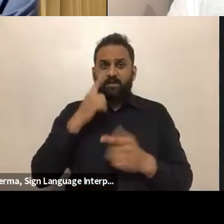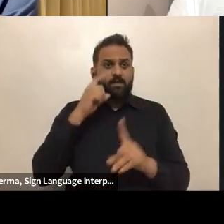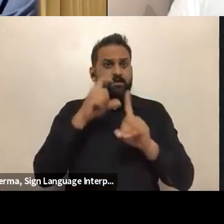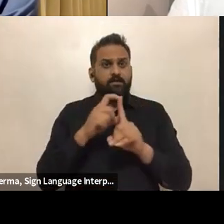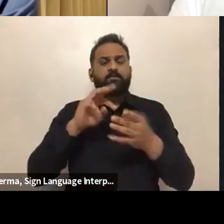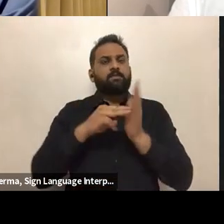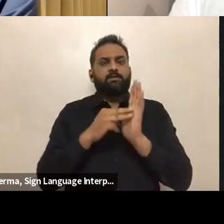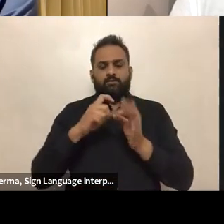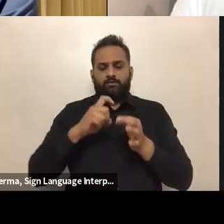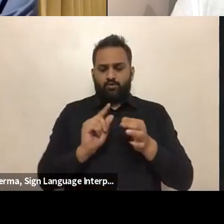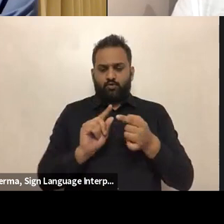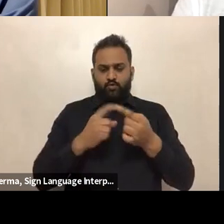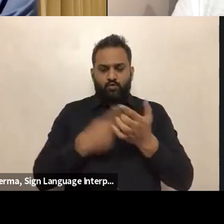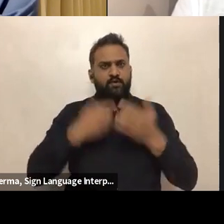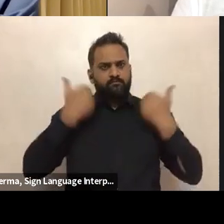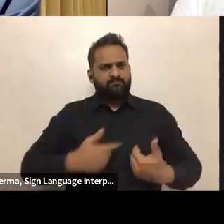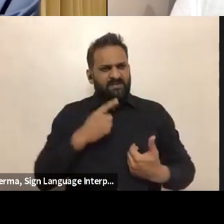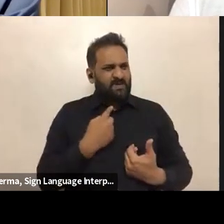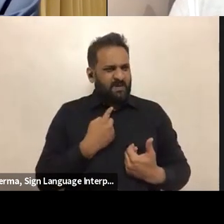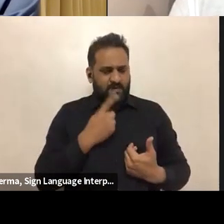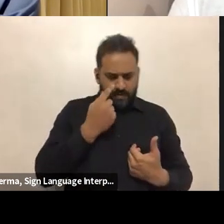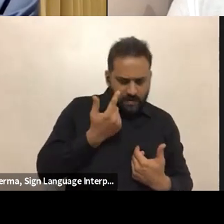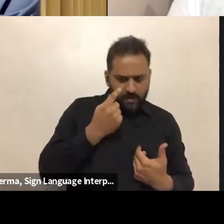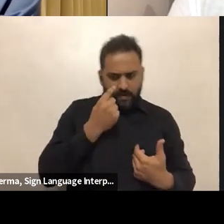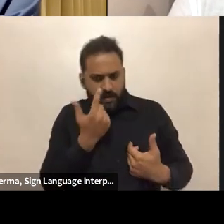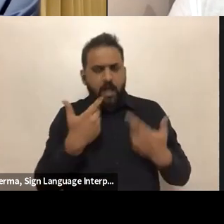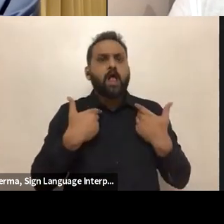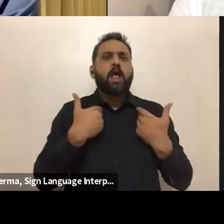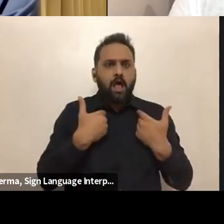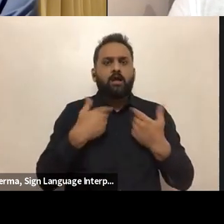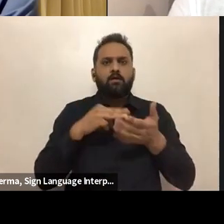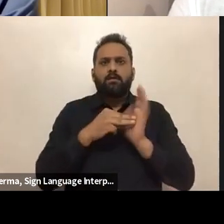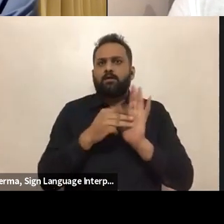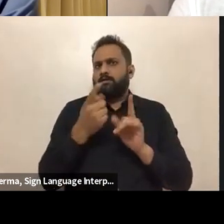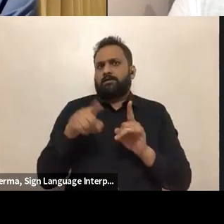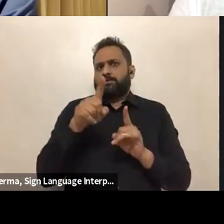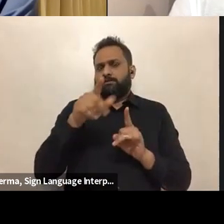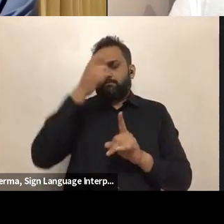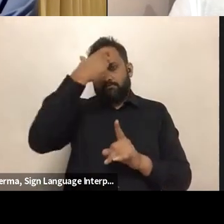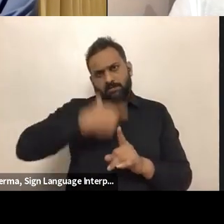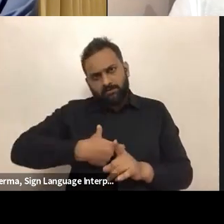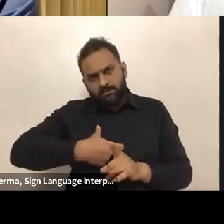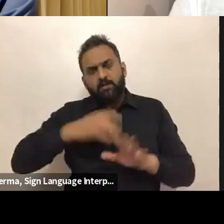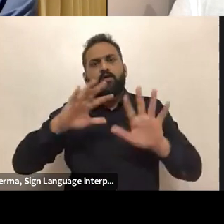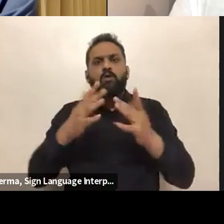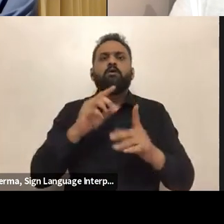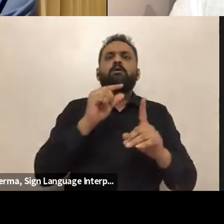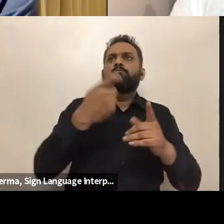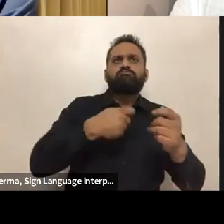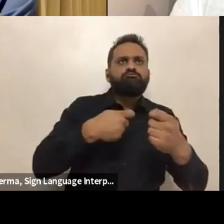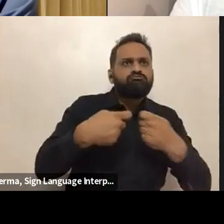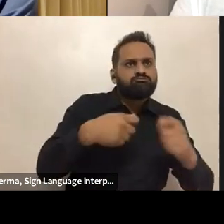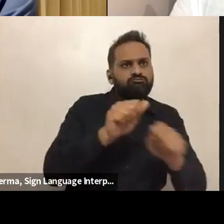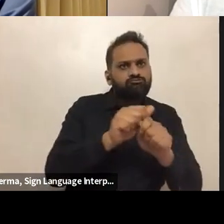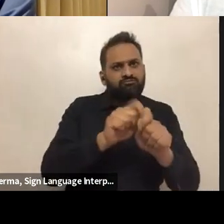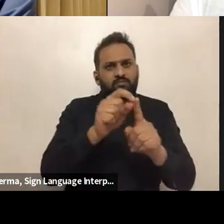a Muslim interact. What does it mean in terms of your experiences in the personal and professional life to come out and be openly